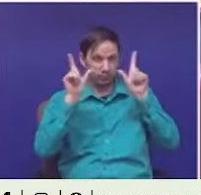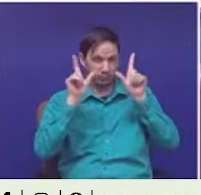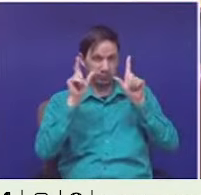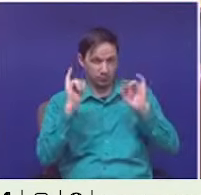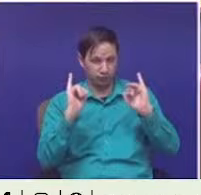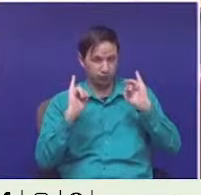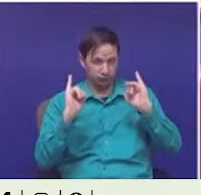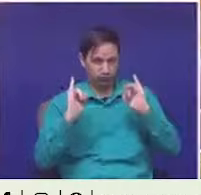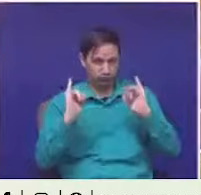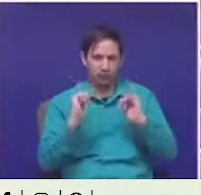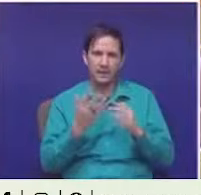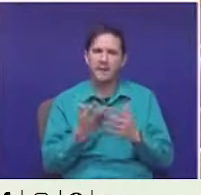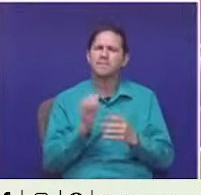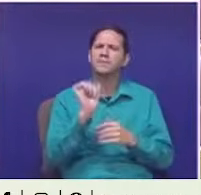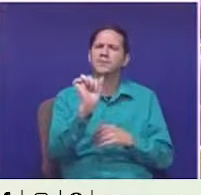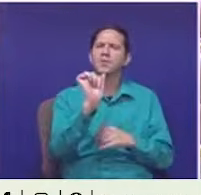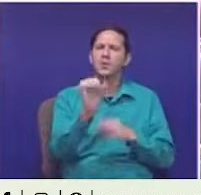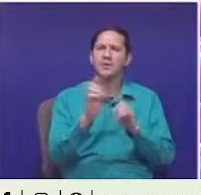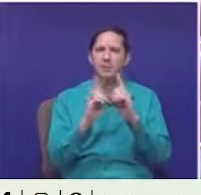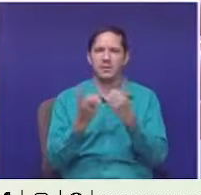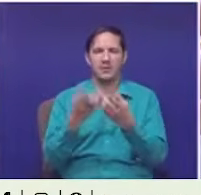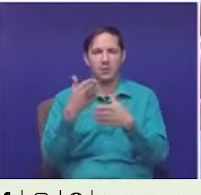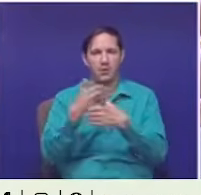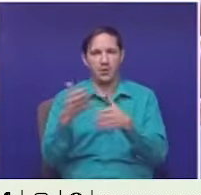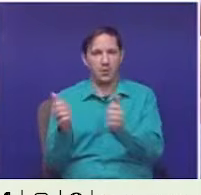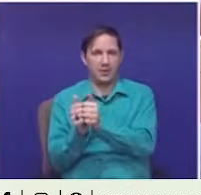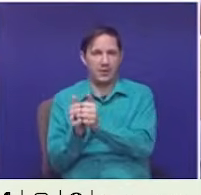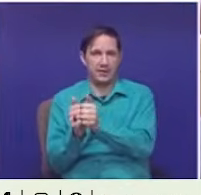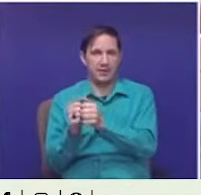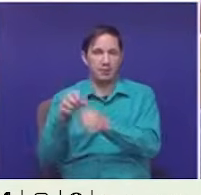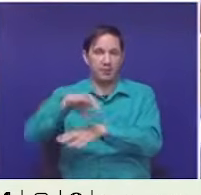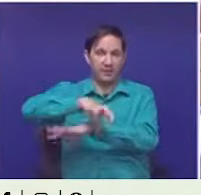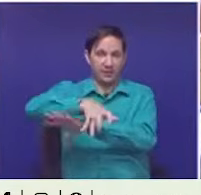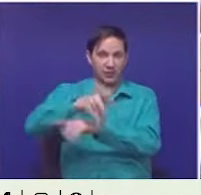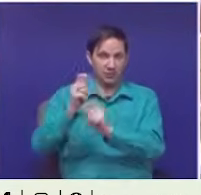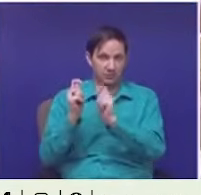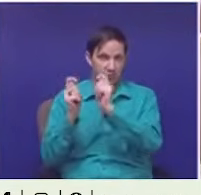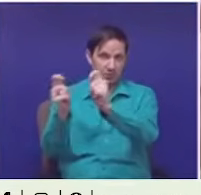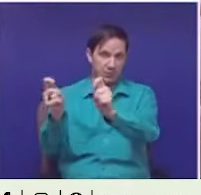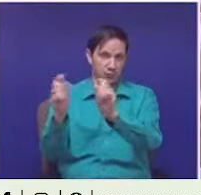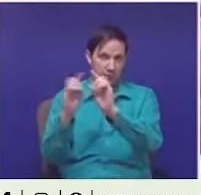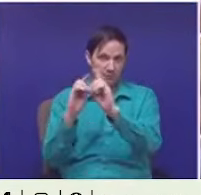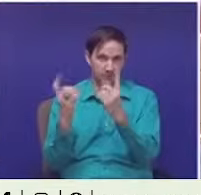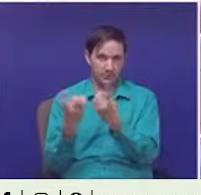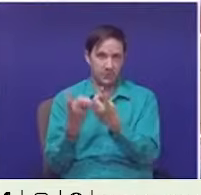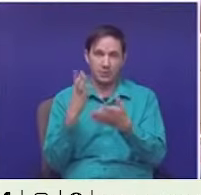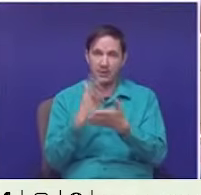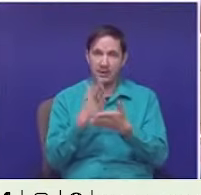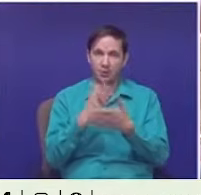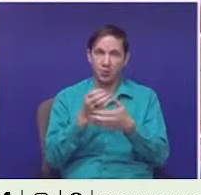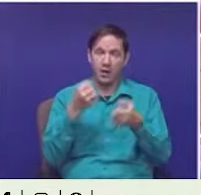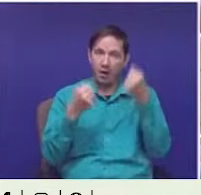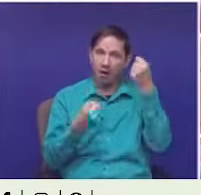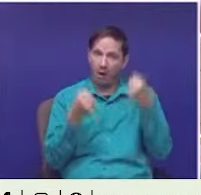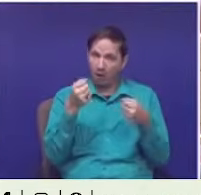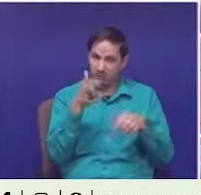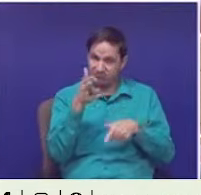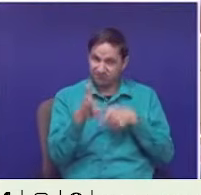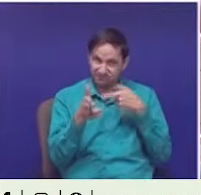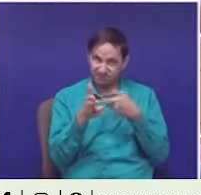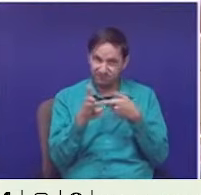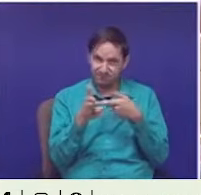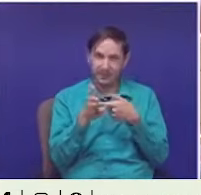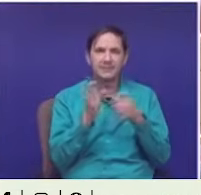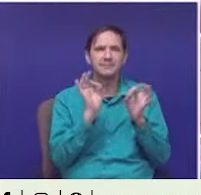seriously, how is the department working with provincial transport authorities to ensure that vehicles transporting learners, particularly those with special